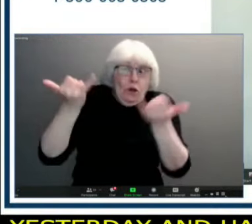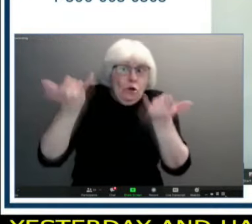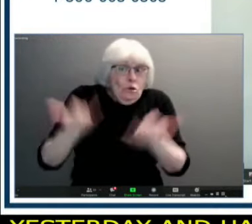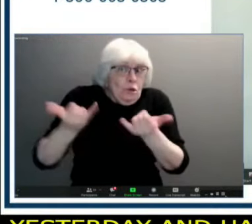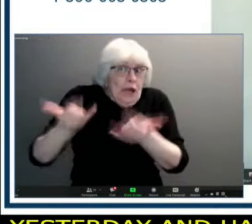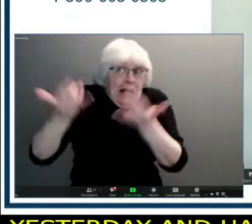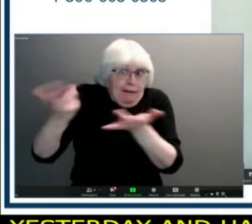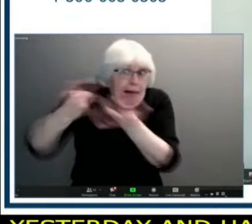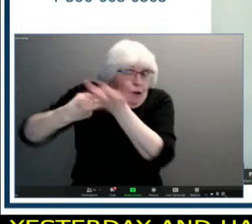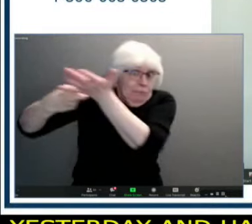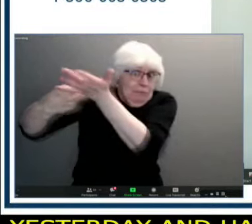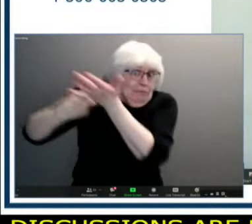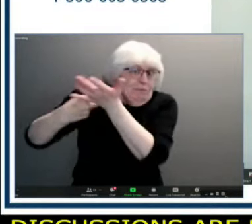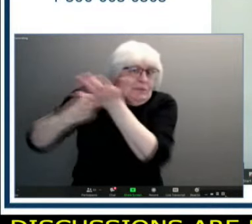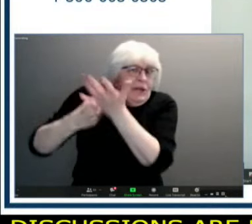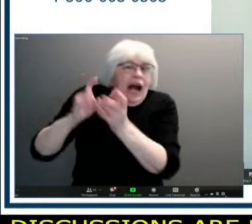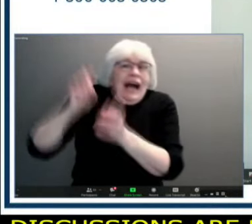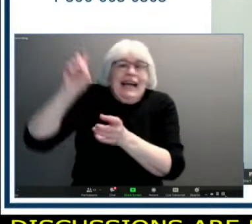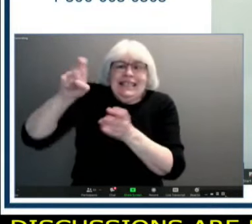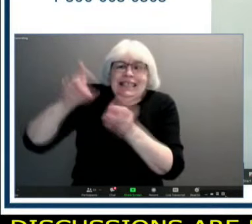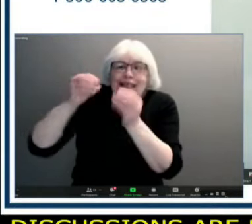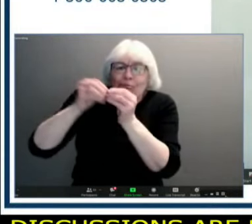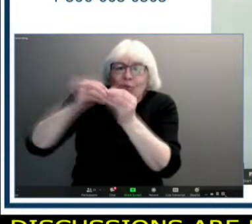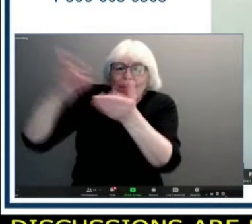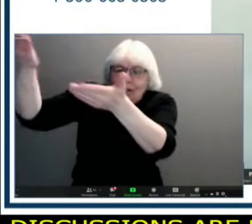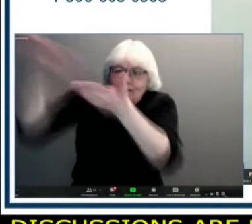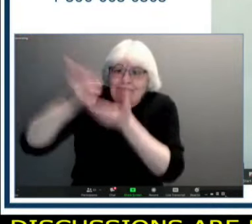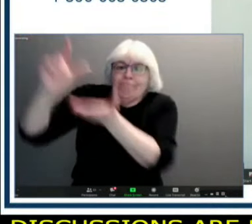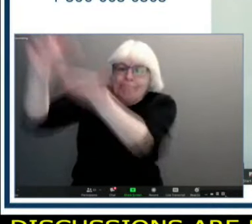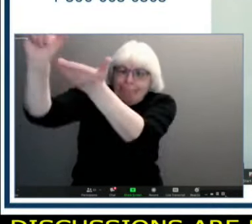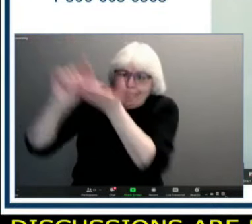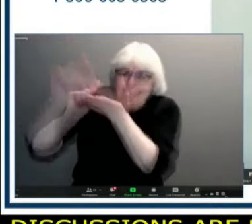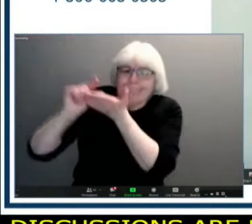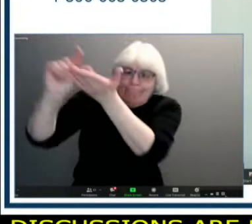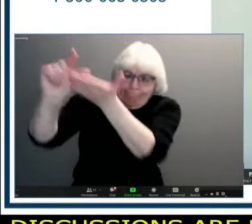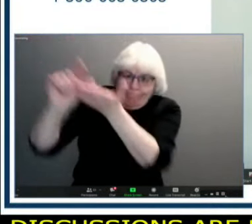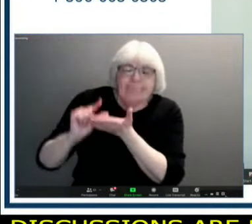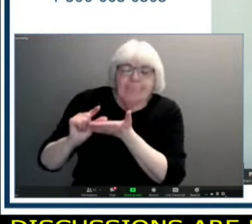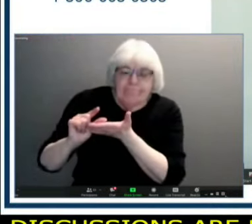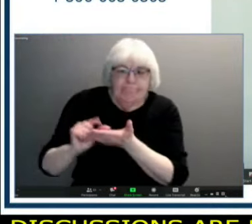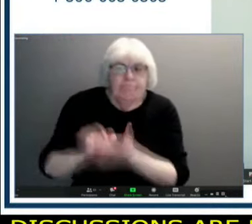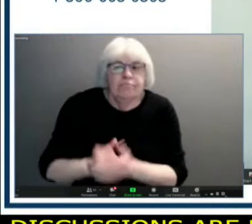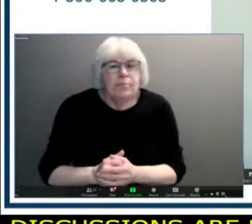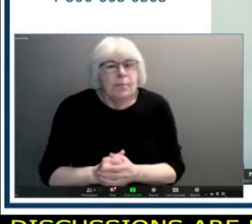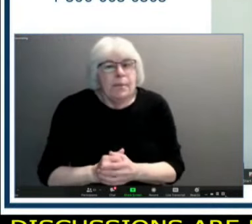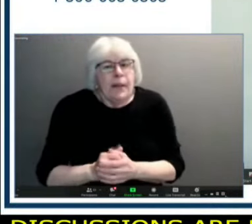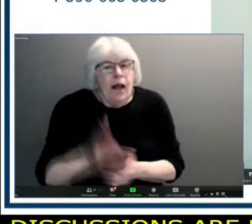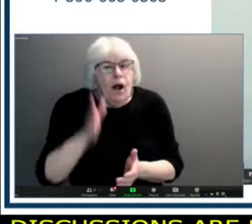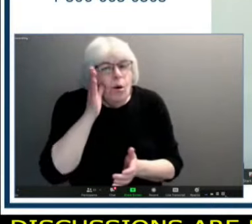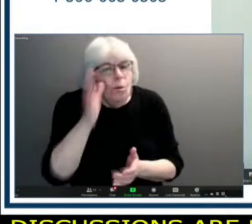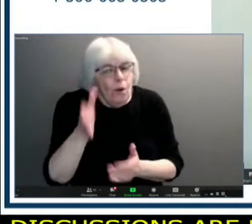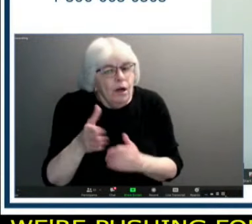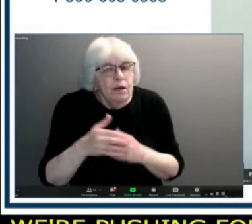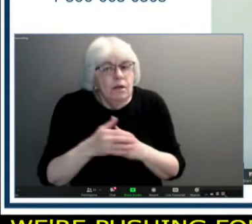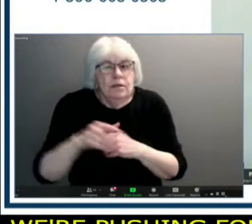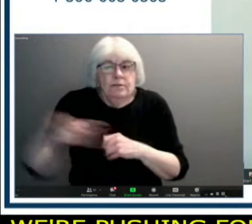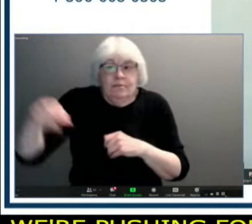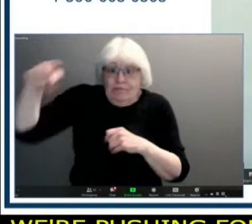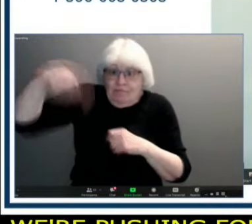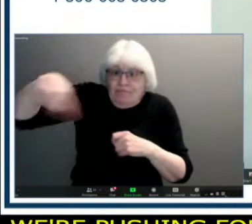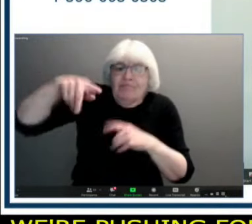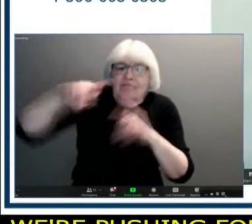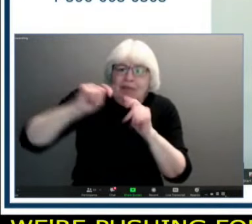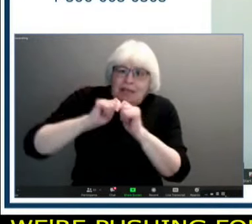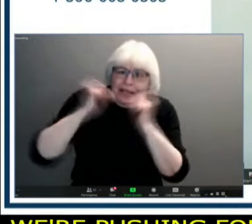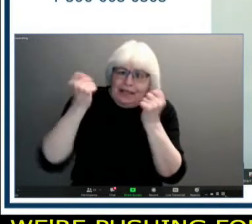doses. So we'll work to increase the speed of boosters. The team has accomplished a lot this